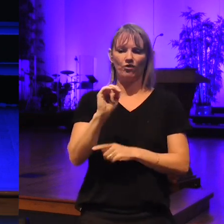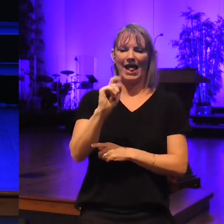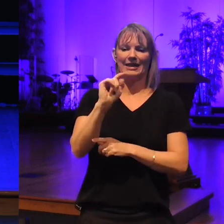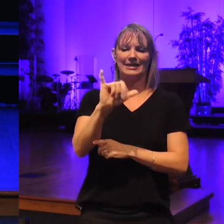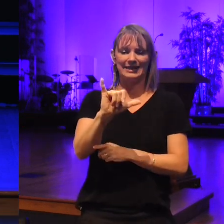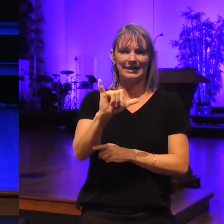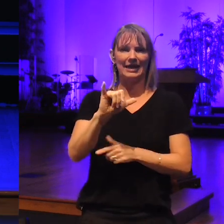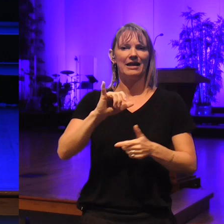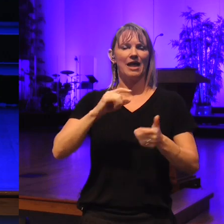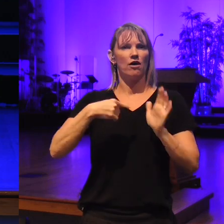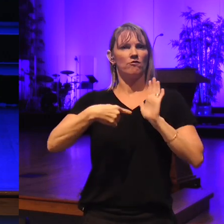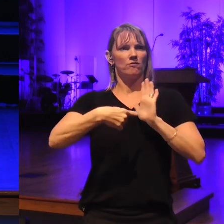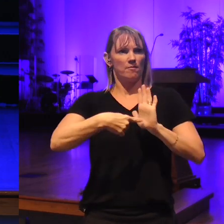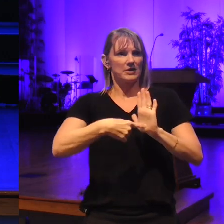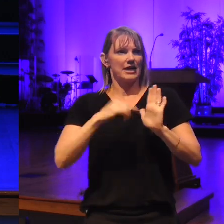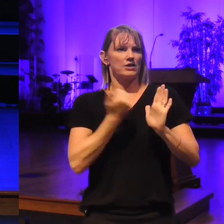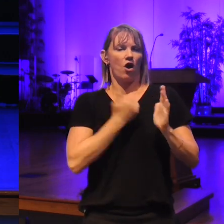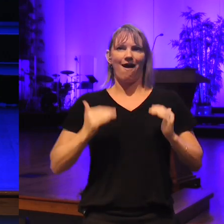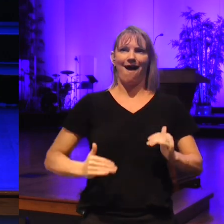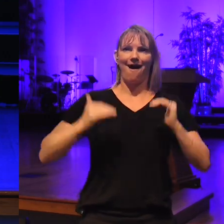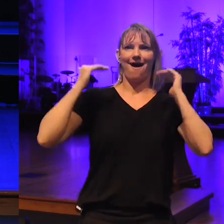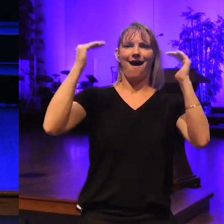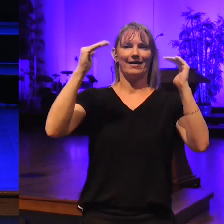highest aspirations.